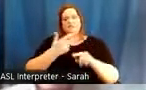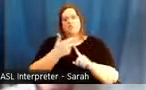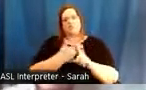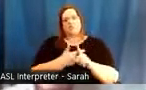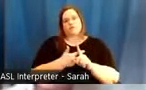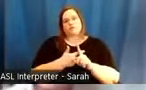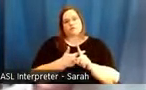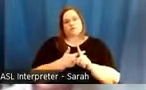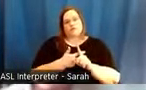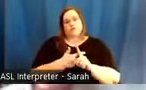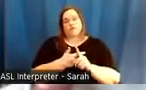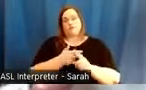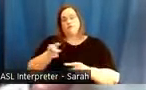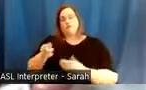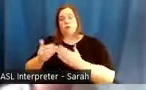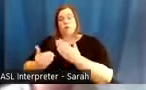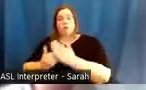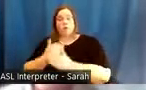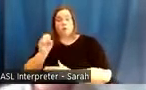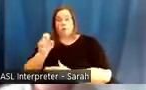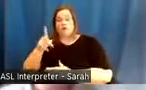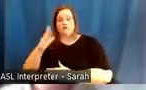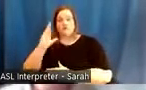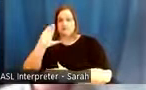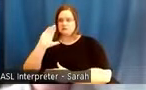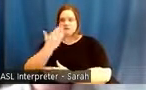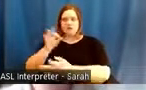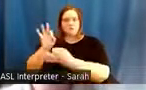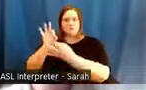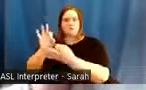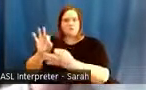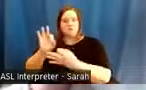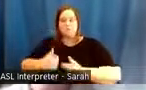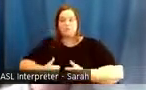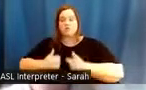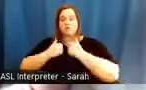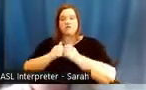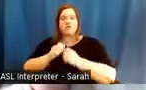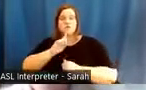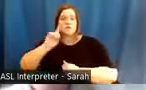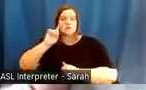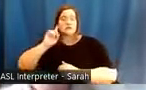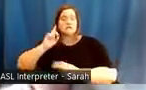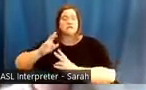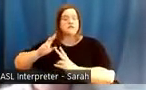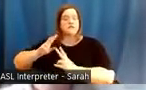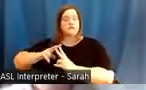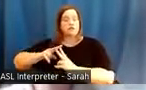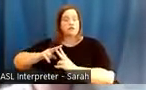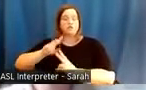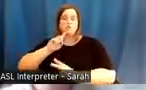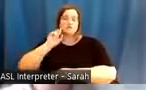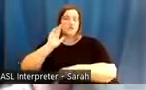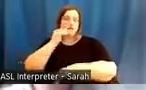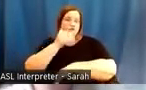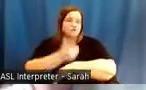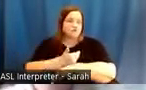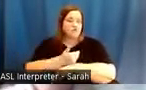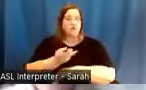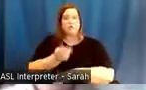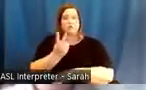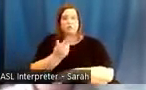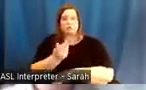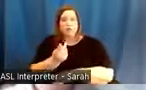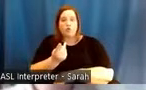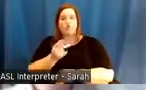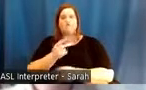His new SLP seemed ideal. She lived with her deaf partner and deaf daughter, two dogs and a rabbit.